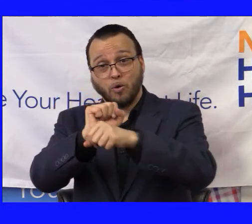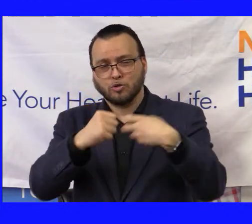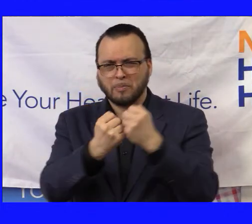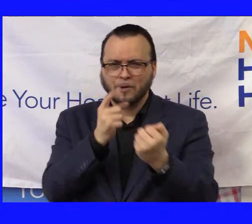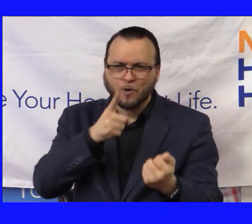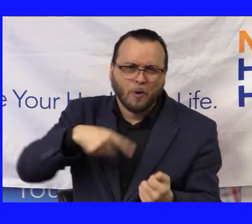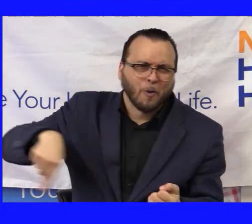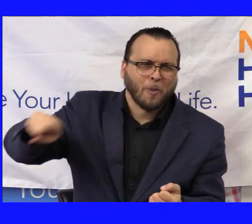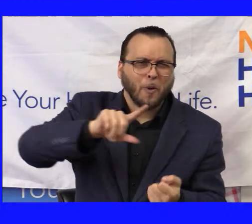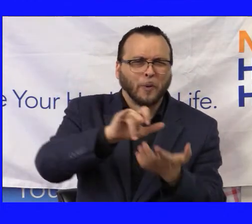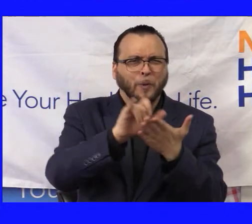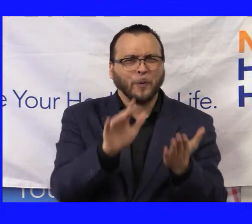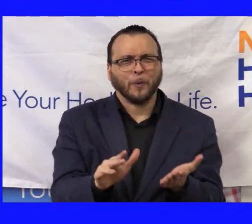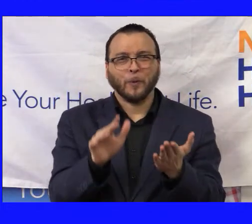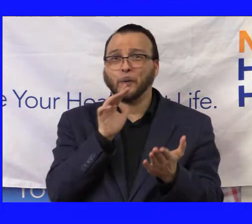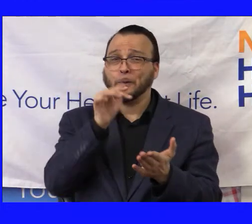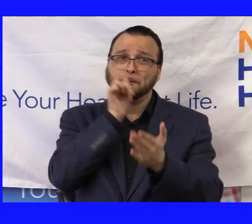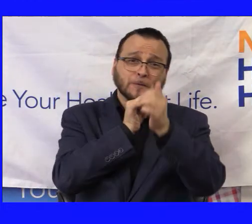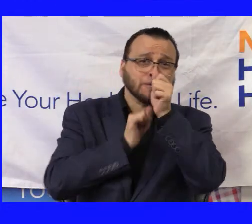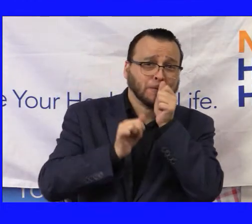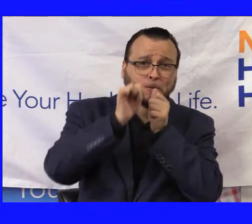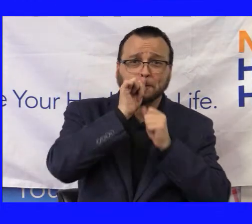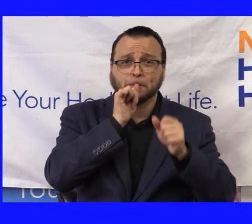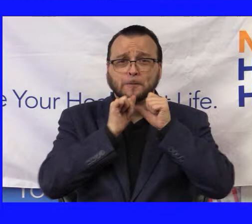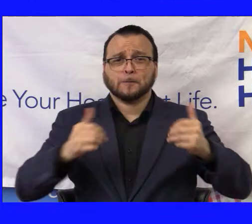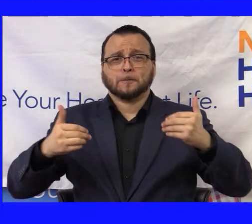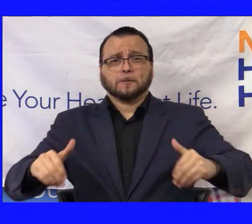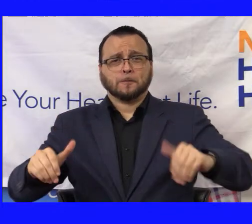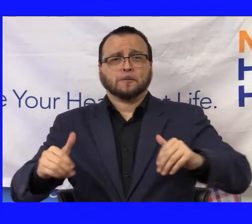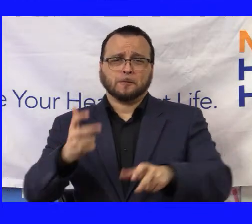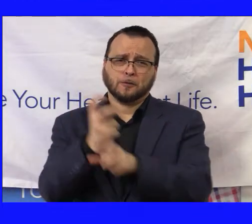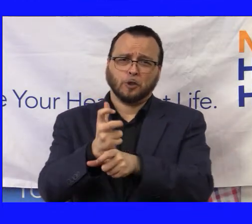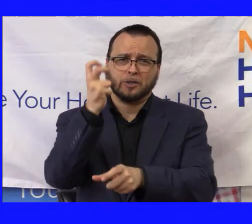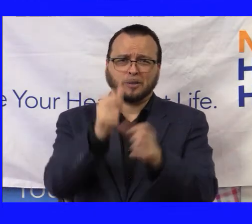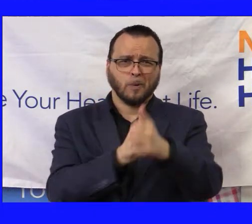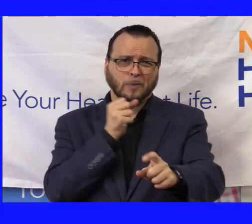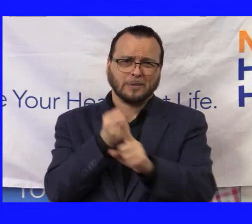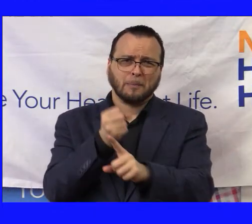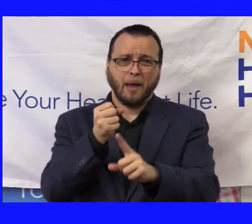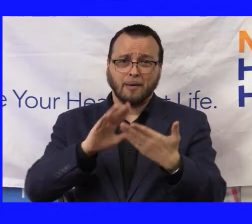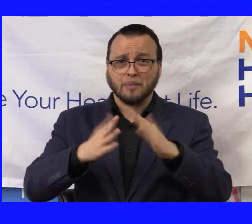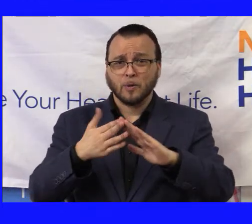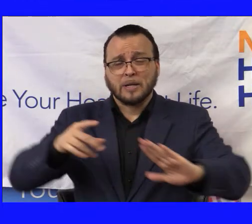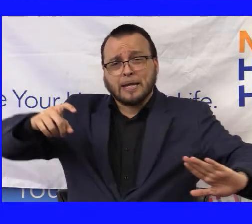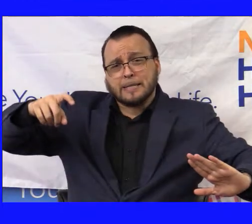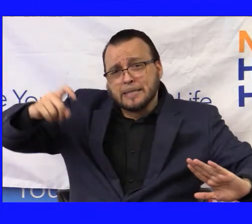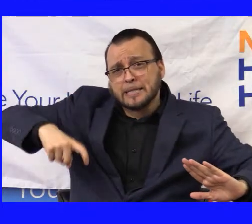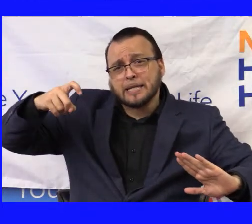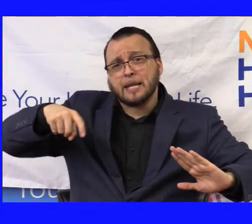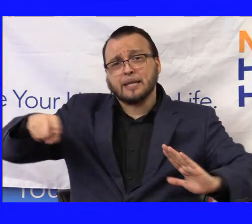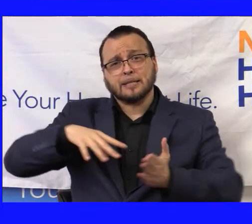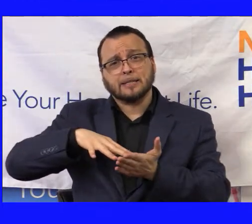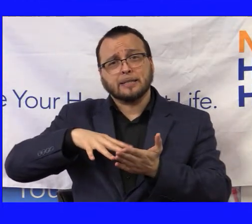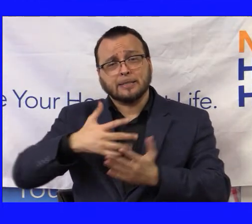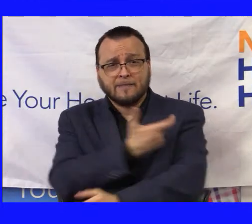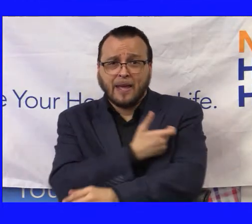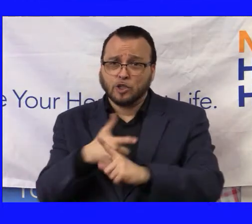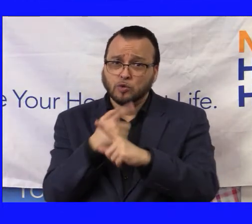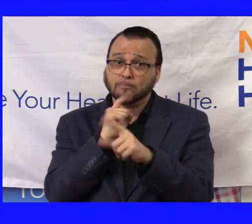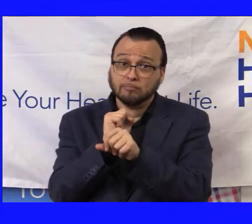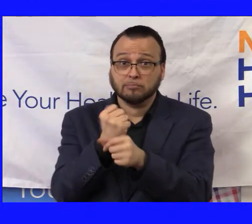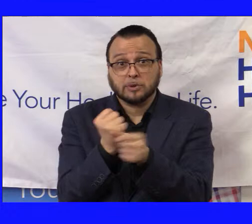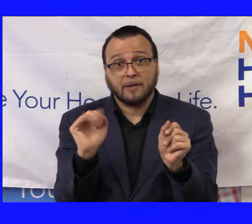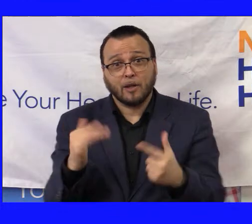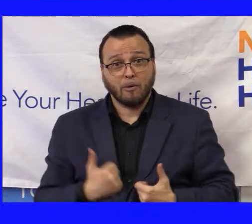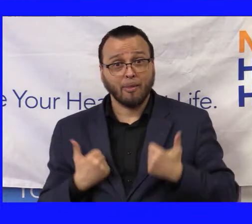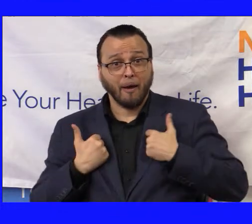who have been through or in our hardest and most impacted communities and need this vaccine to literally save their lives, to get them vaccinated, to